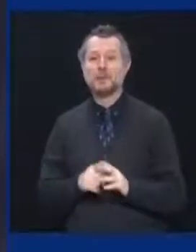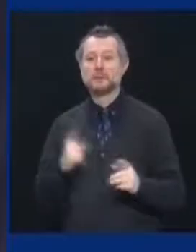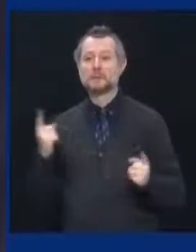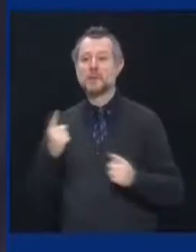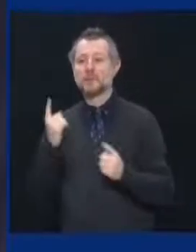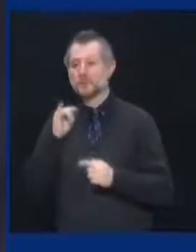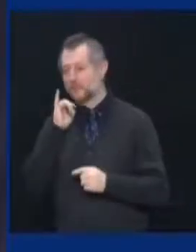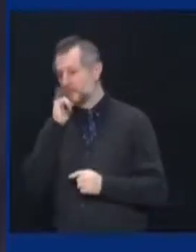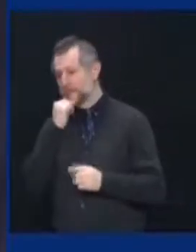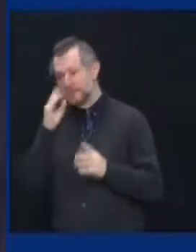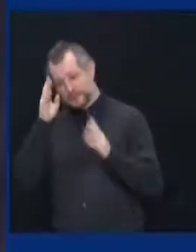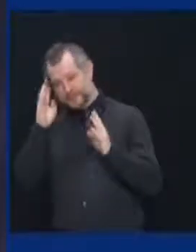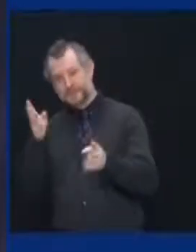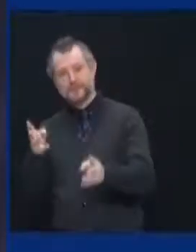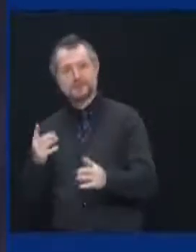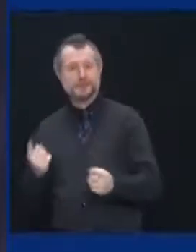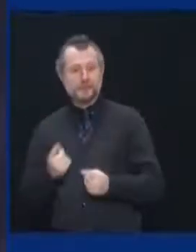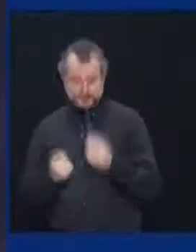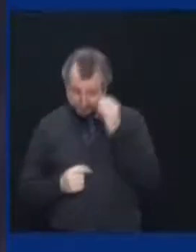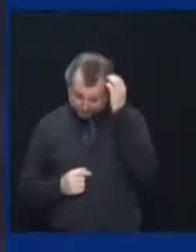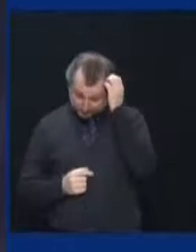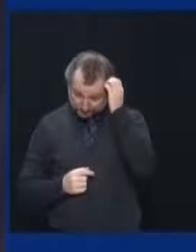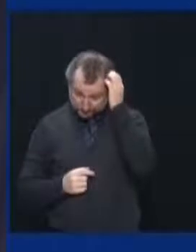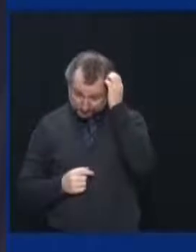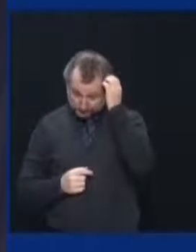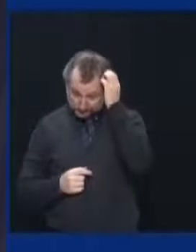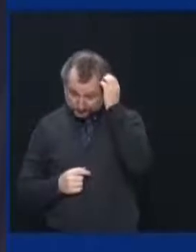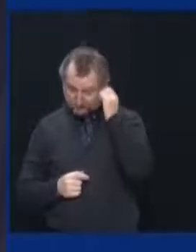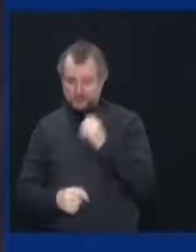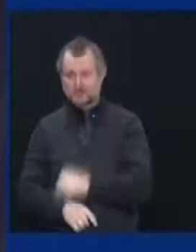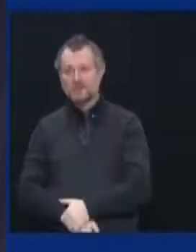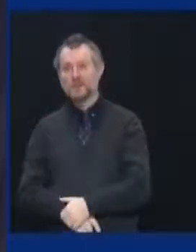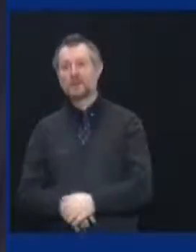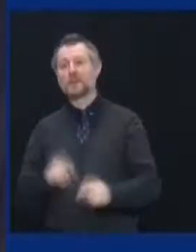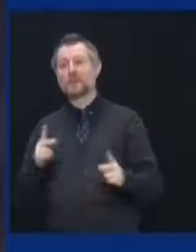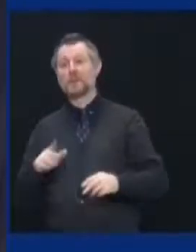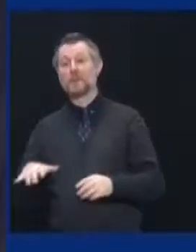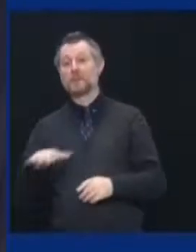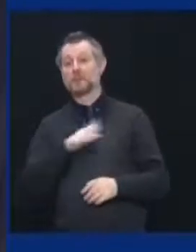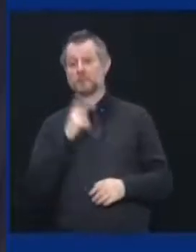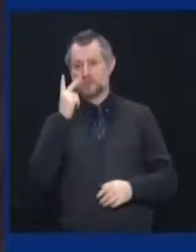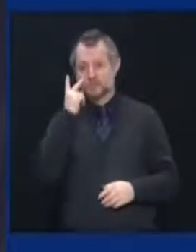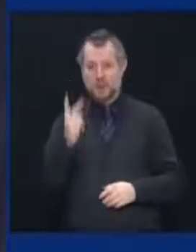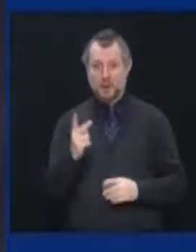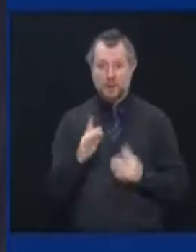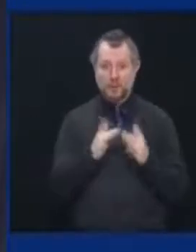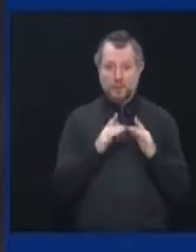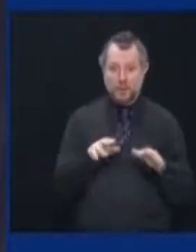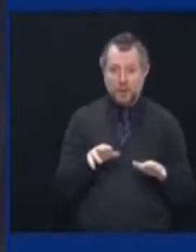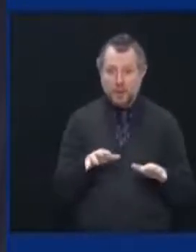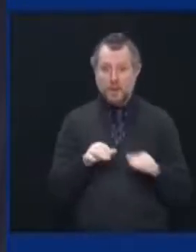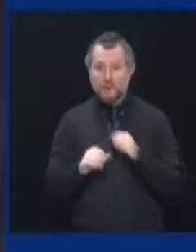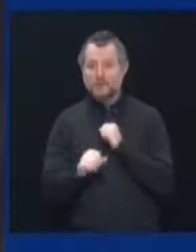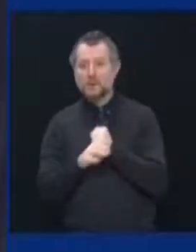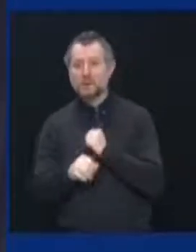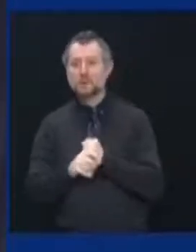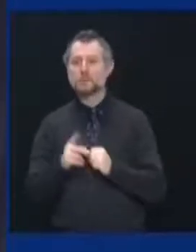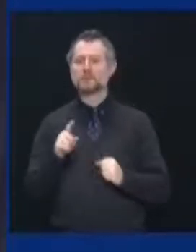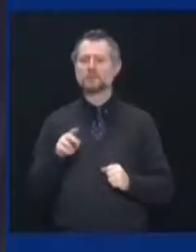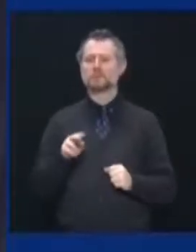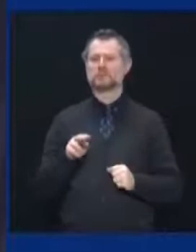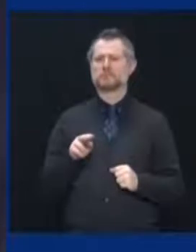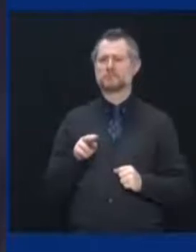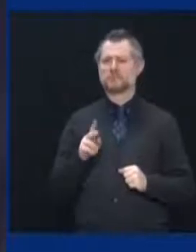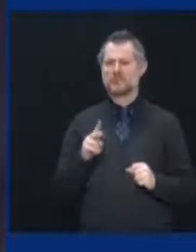be a vaccination site. Consumers have to beware. People will offer to sell you the